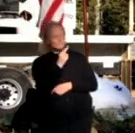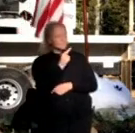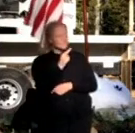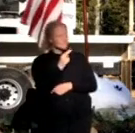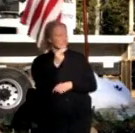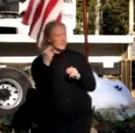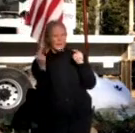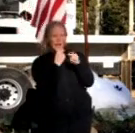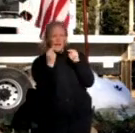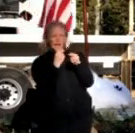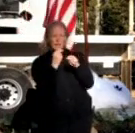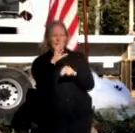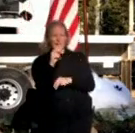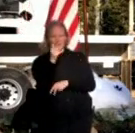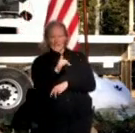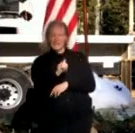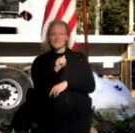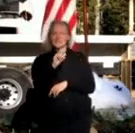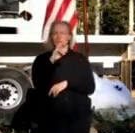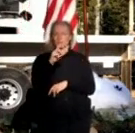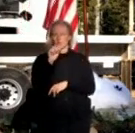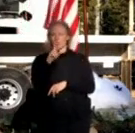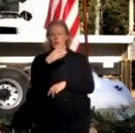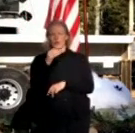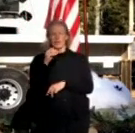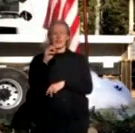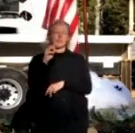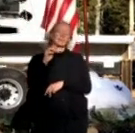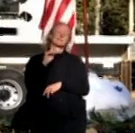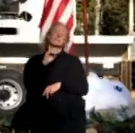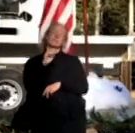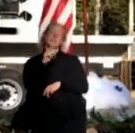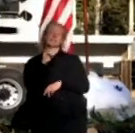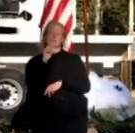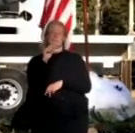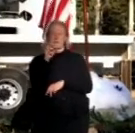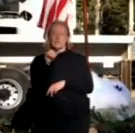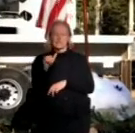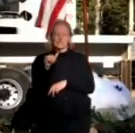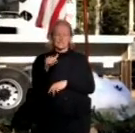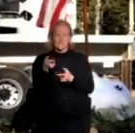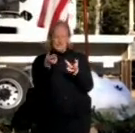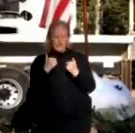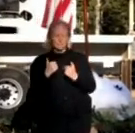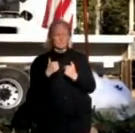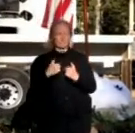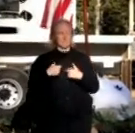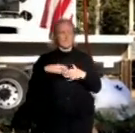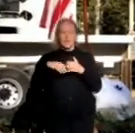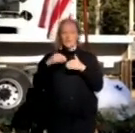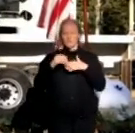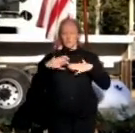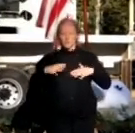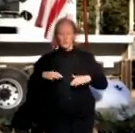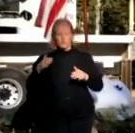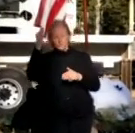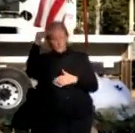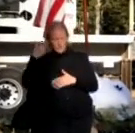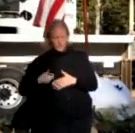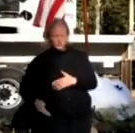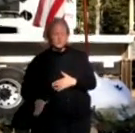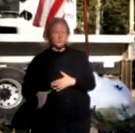down the highway Kathy Ritter and Jody Massey came with a bound. They were dressed all in outdoor gear, from their heads to their toes, and their